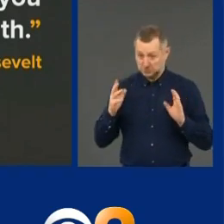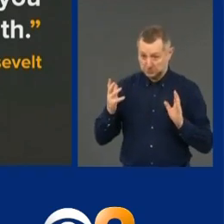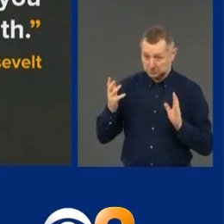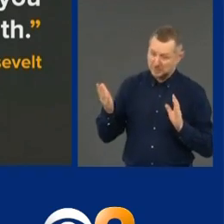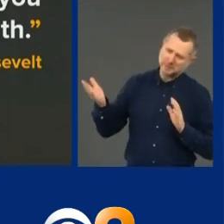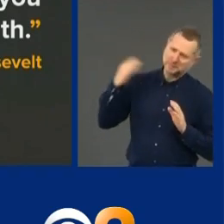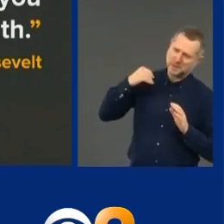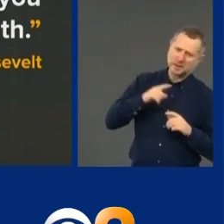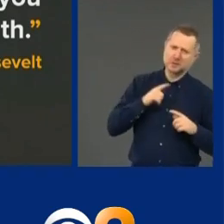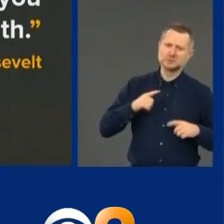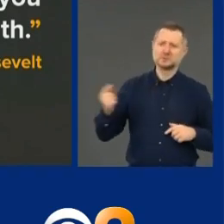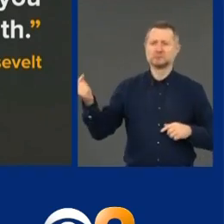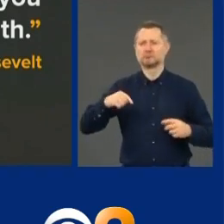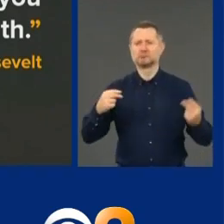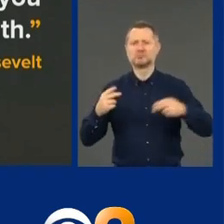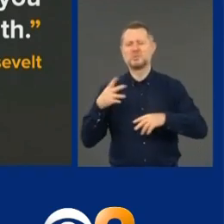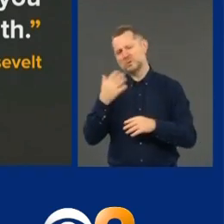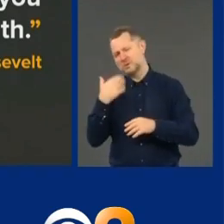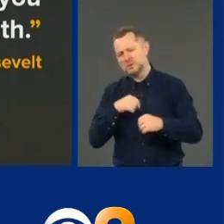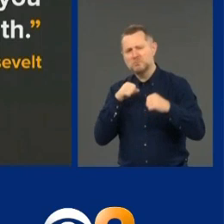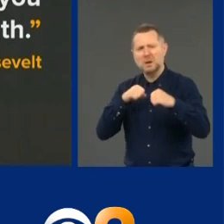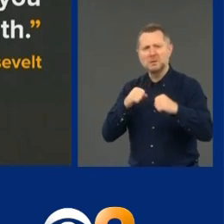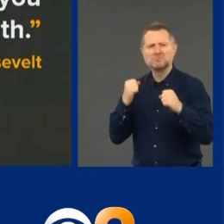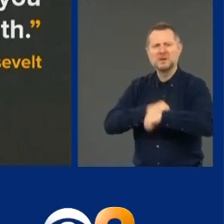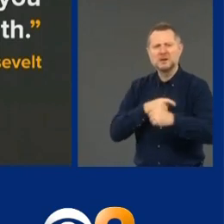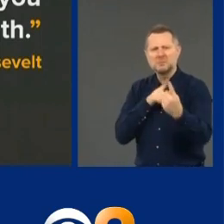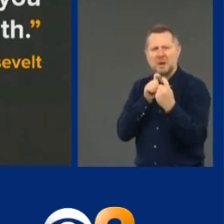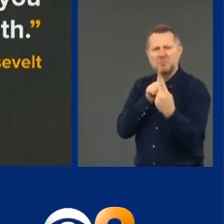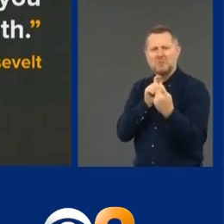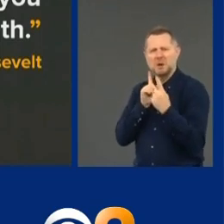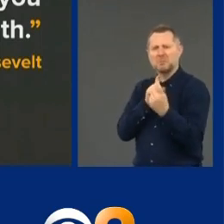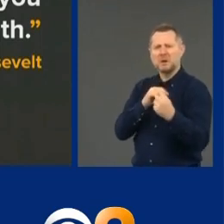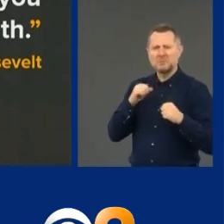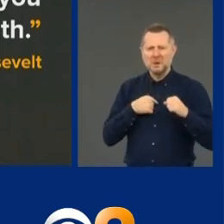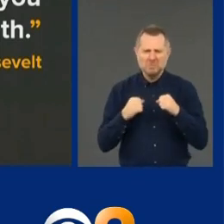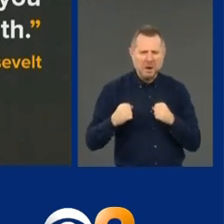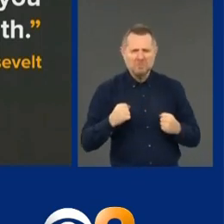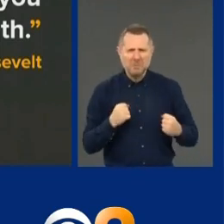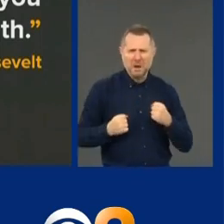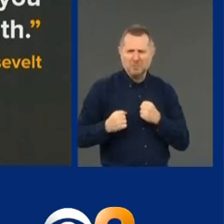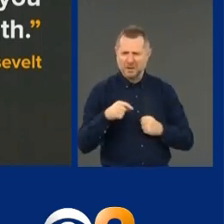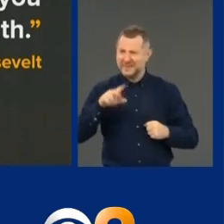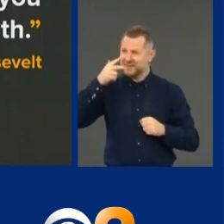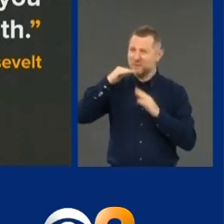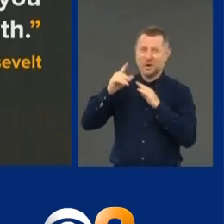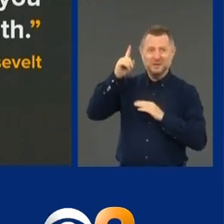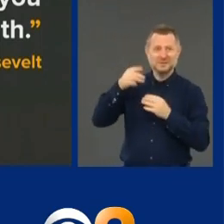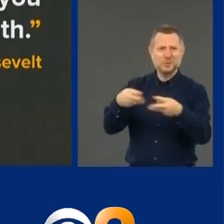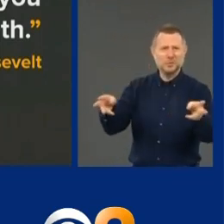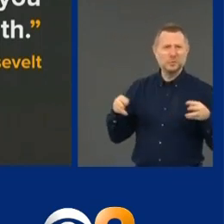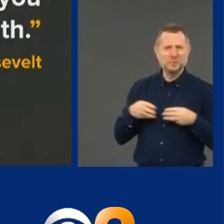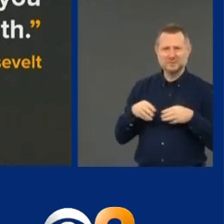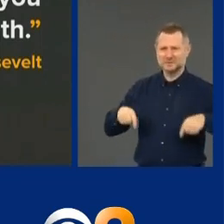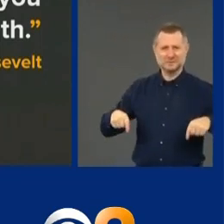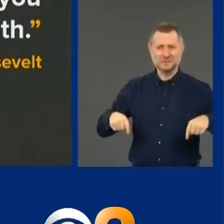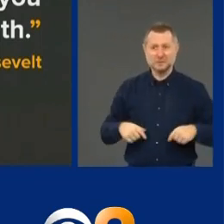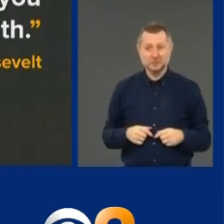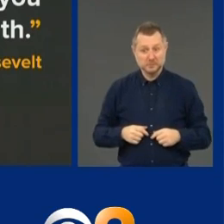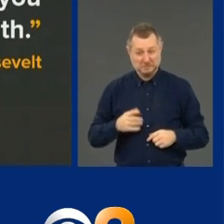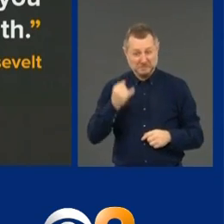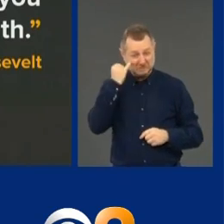come box with him in the boxing ring on the 3rd floor at night. Can